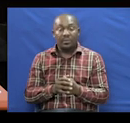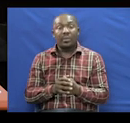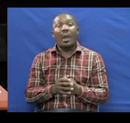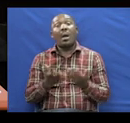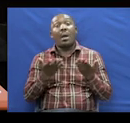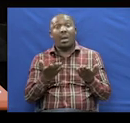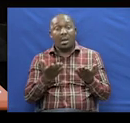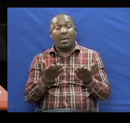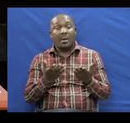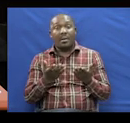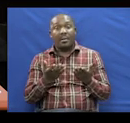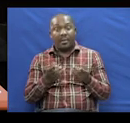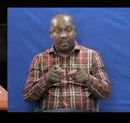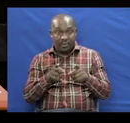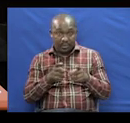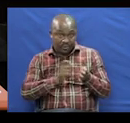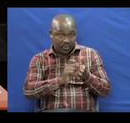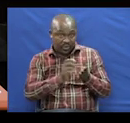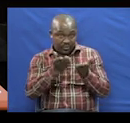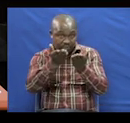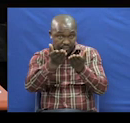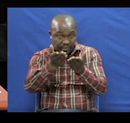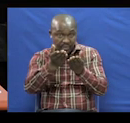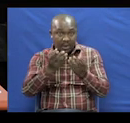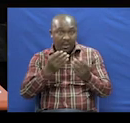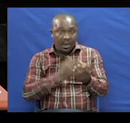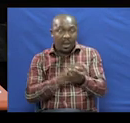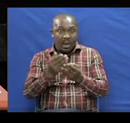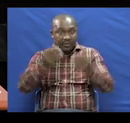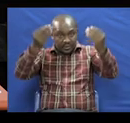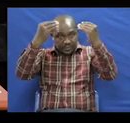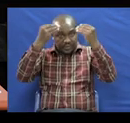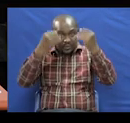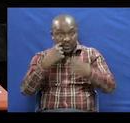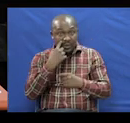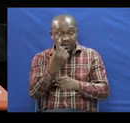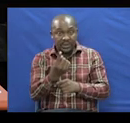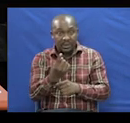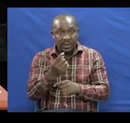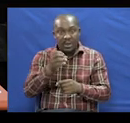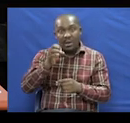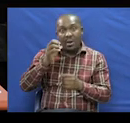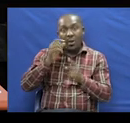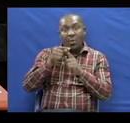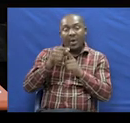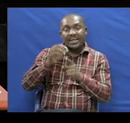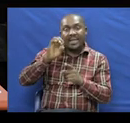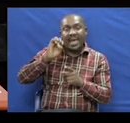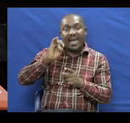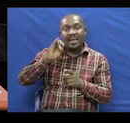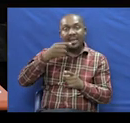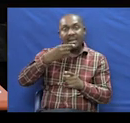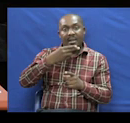pupil, as you have been learning here, you have seen that the word either or gives you